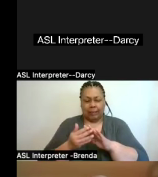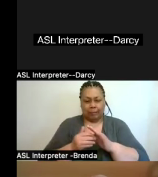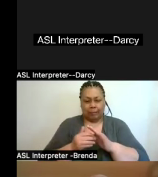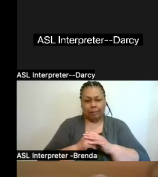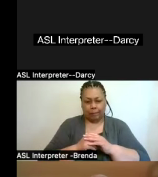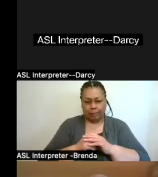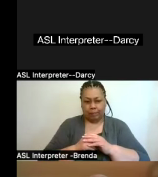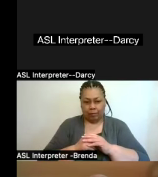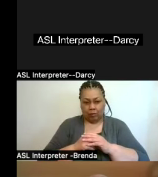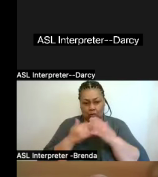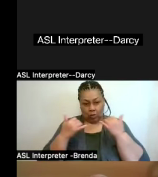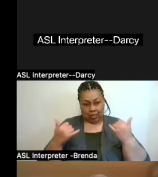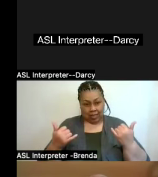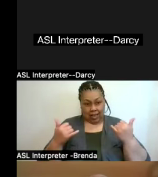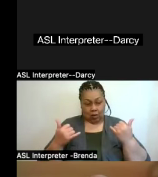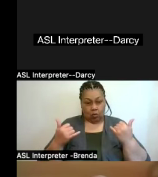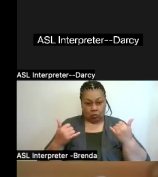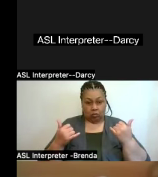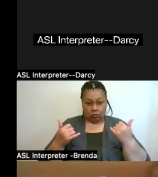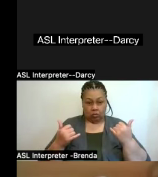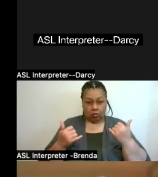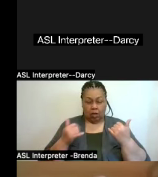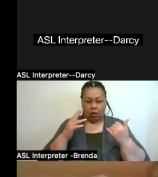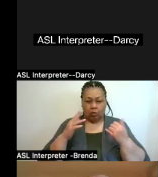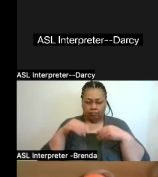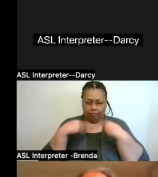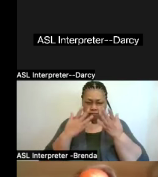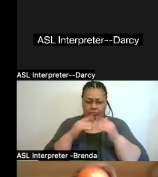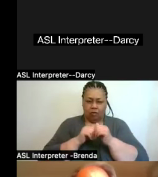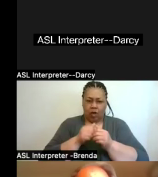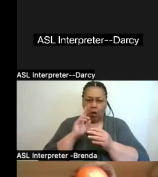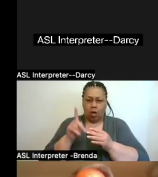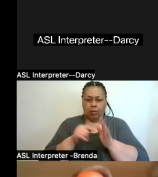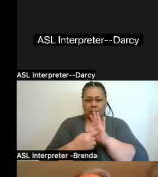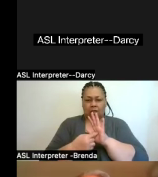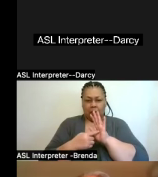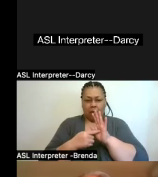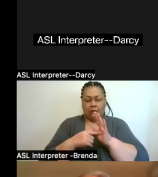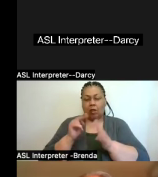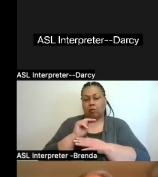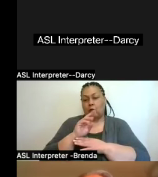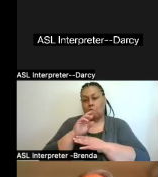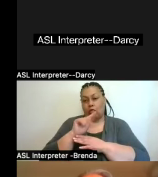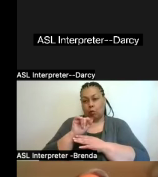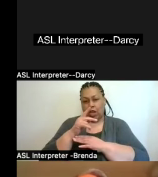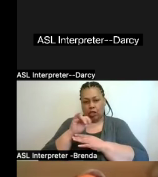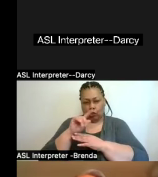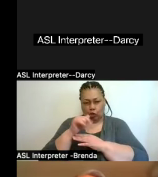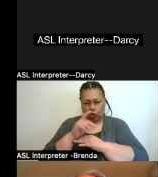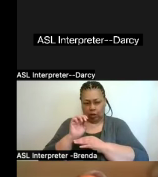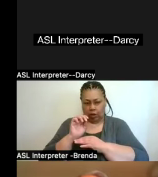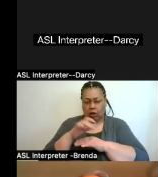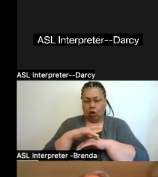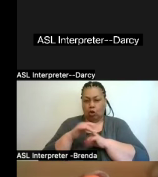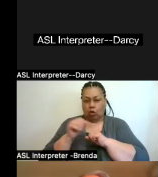So now I'm going to give follow up with some examples of the Northridge earthquake. I want to point out that this is